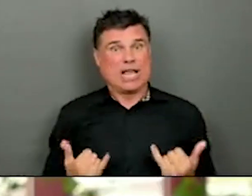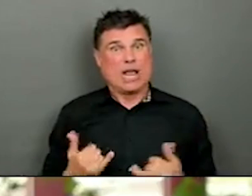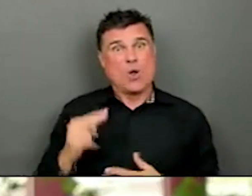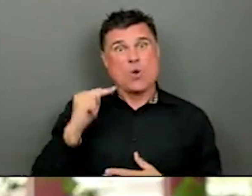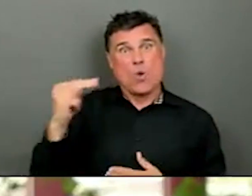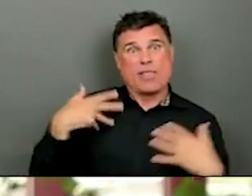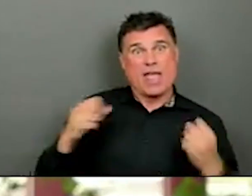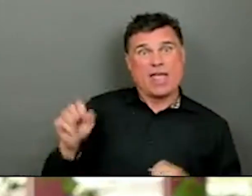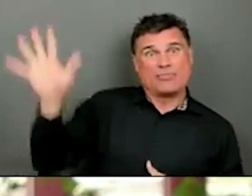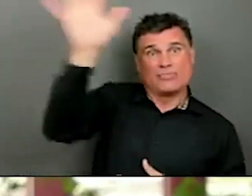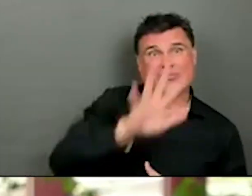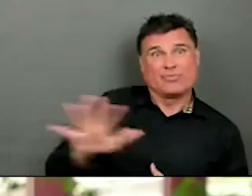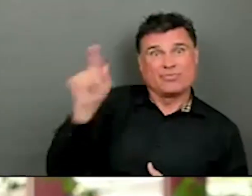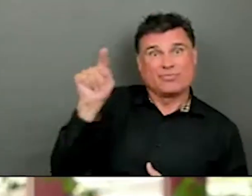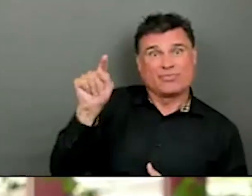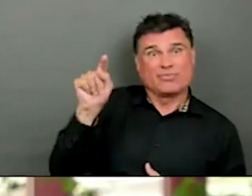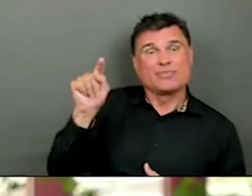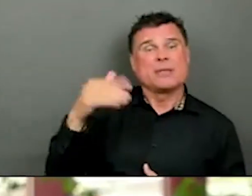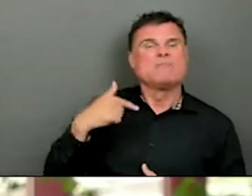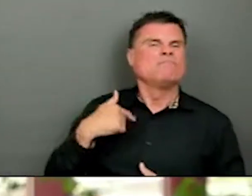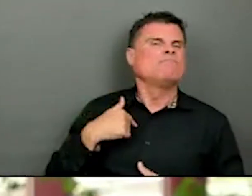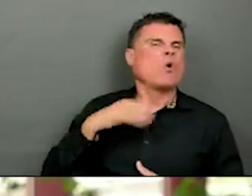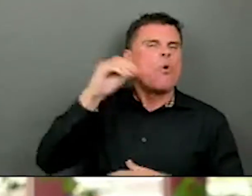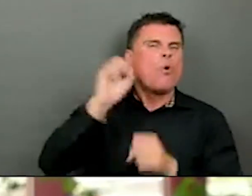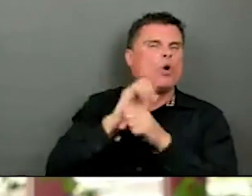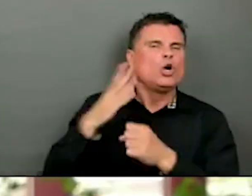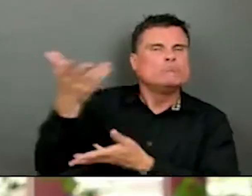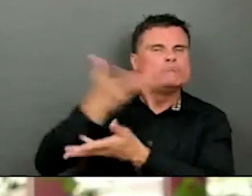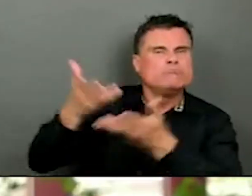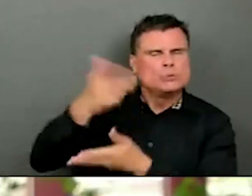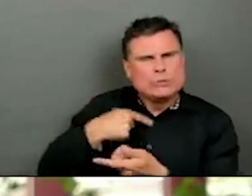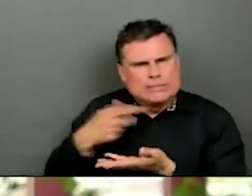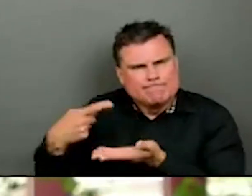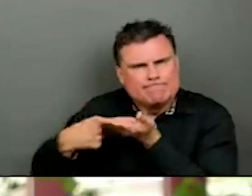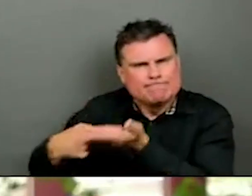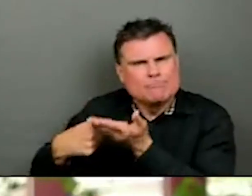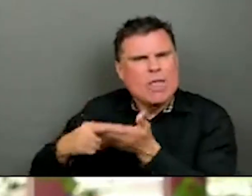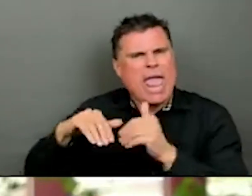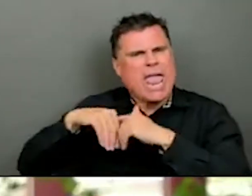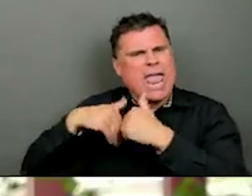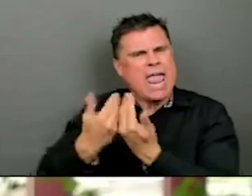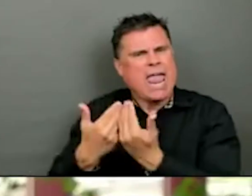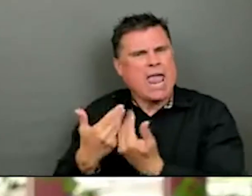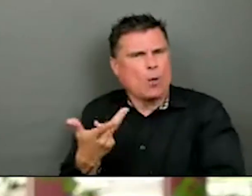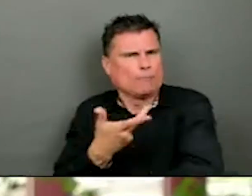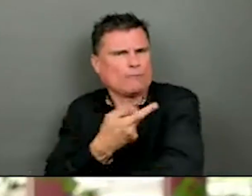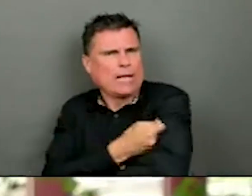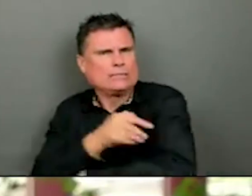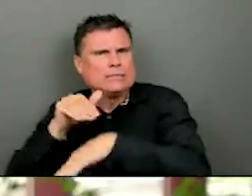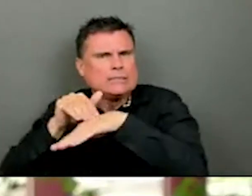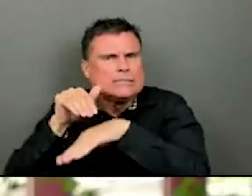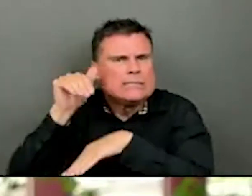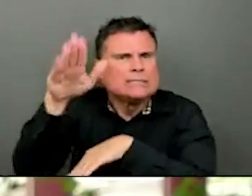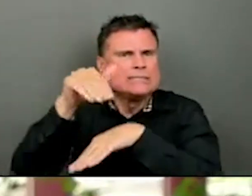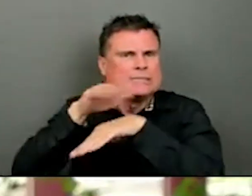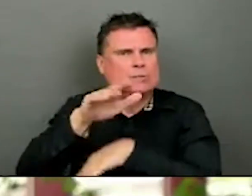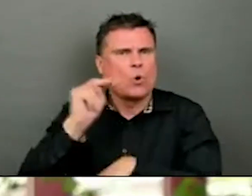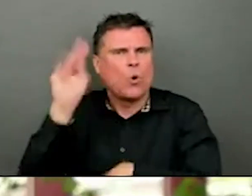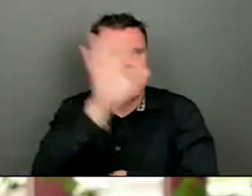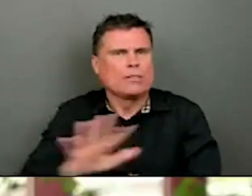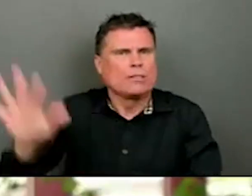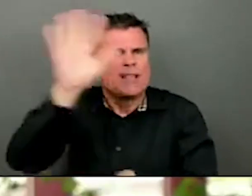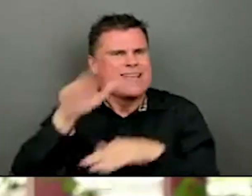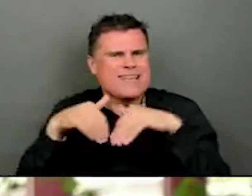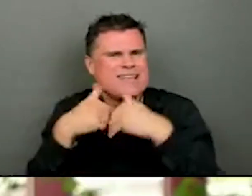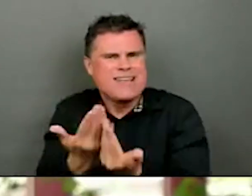different strategies that have been used to help bring vaccine to people and communities across the North. But if you know of a place or